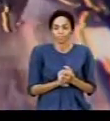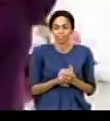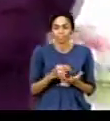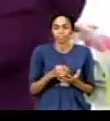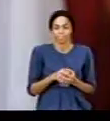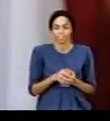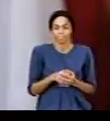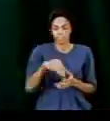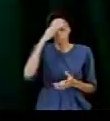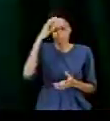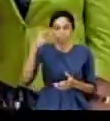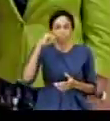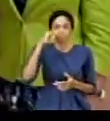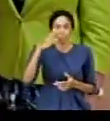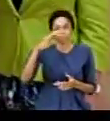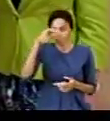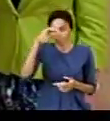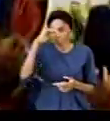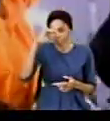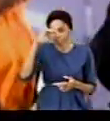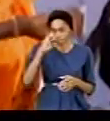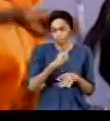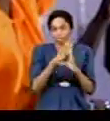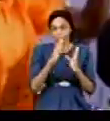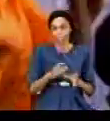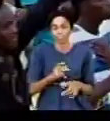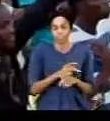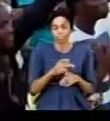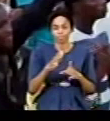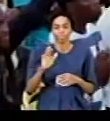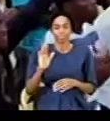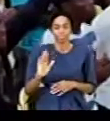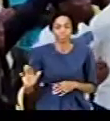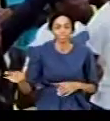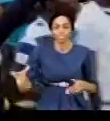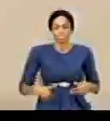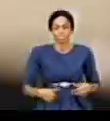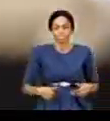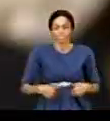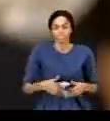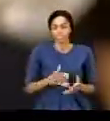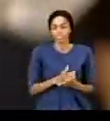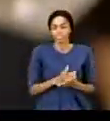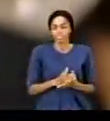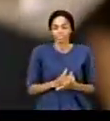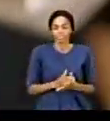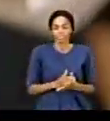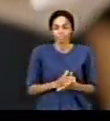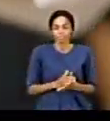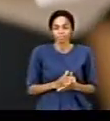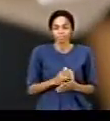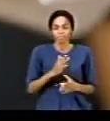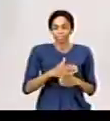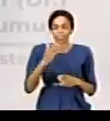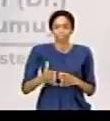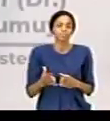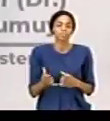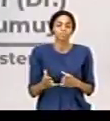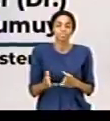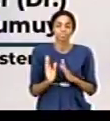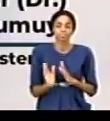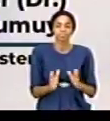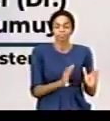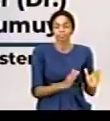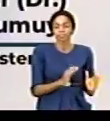Men, women, ministers and professionals, children, youths and young adults. A total package by the convener, Pastor